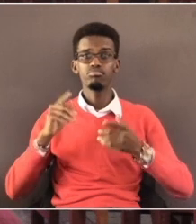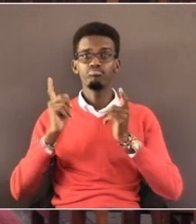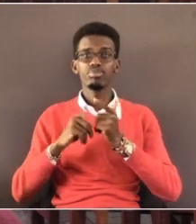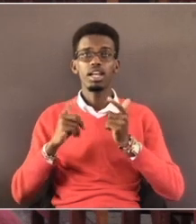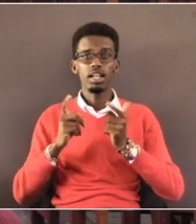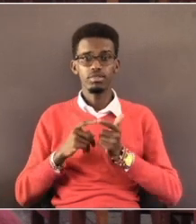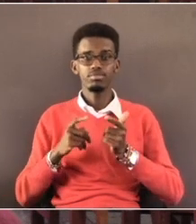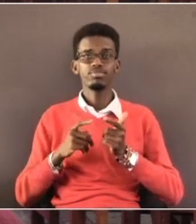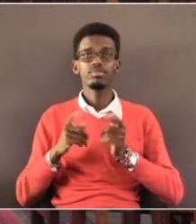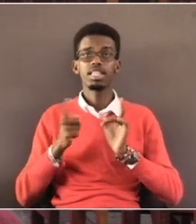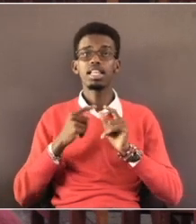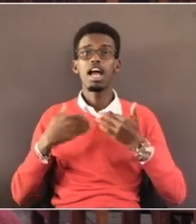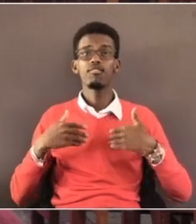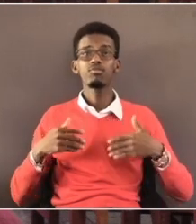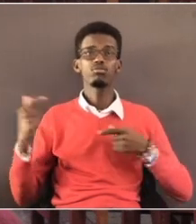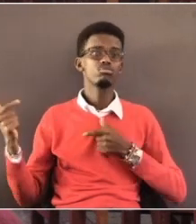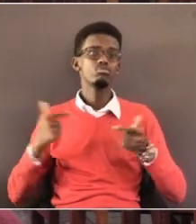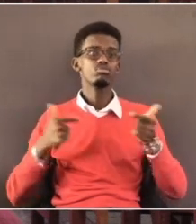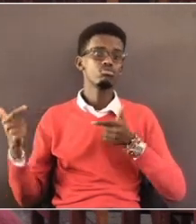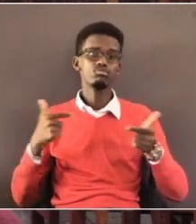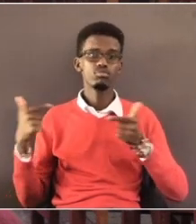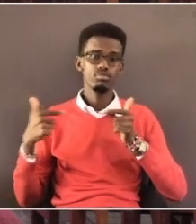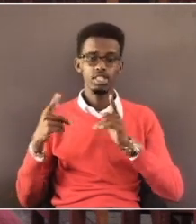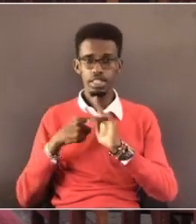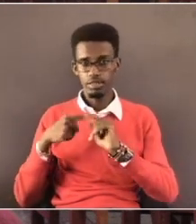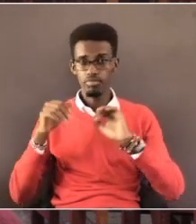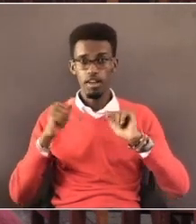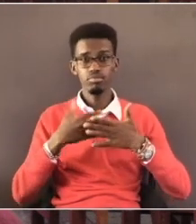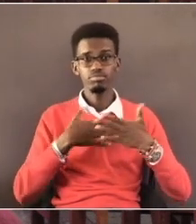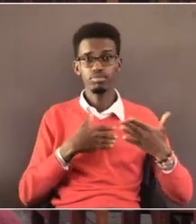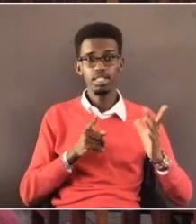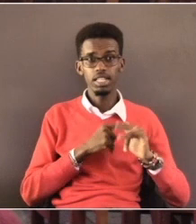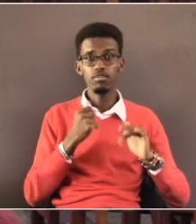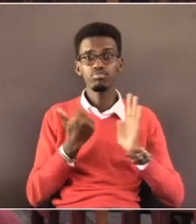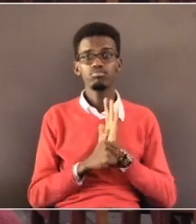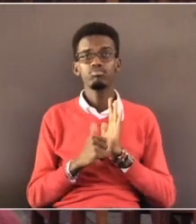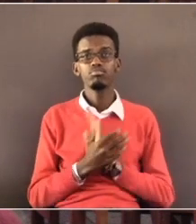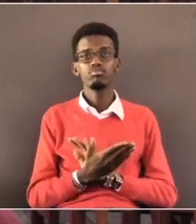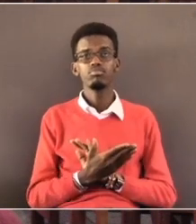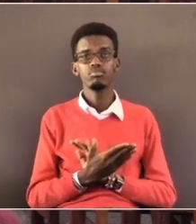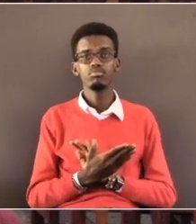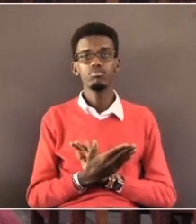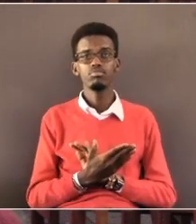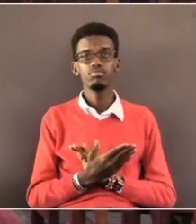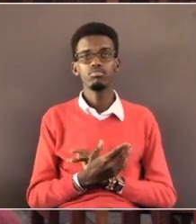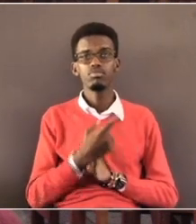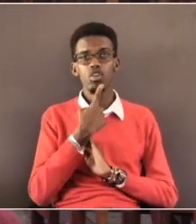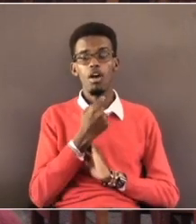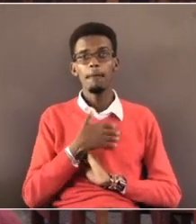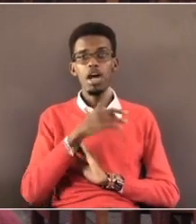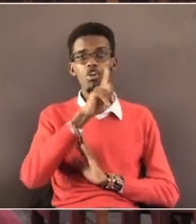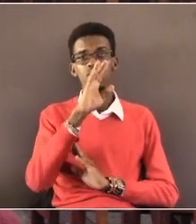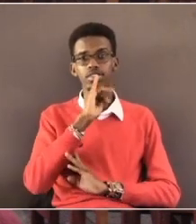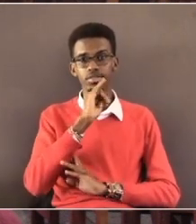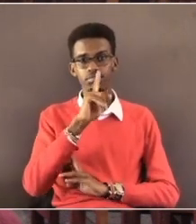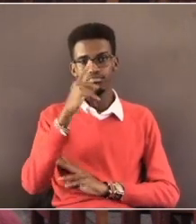pain, you are having more conflict than consensus, there is something wrong. So my question is,